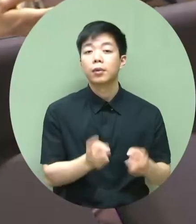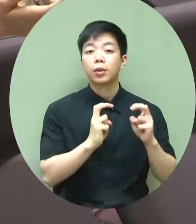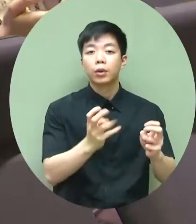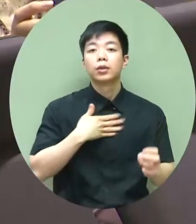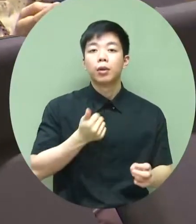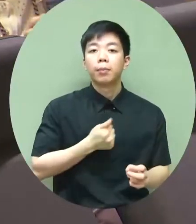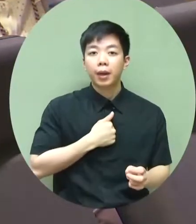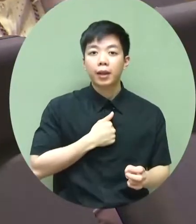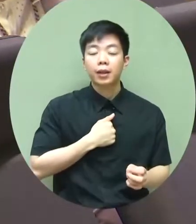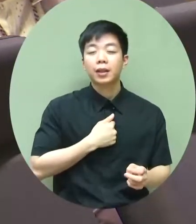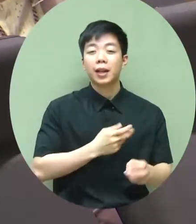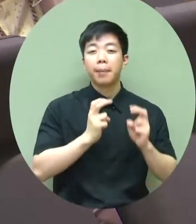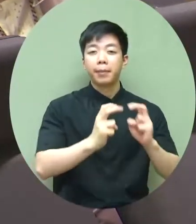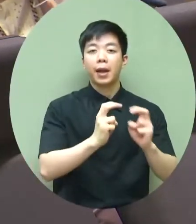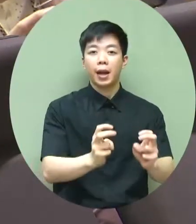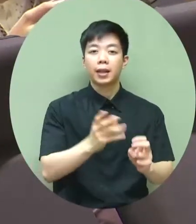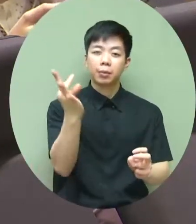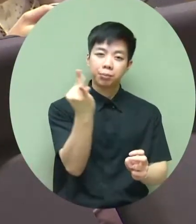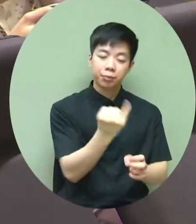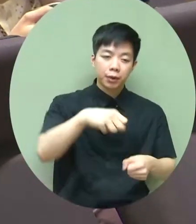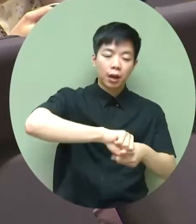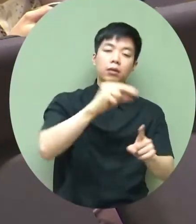bus passengers will switch to